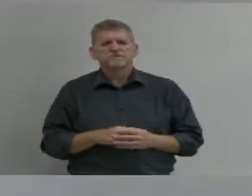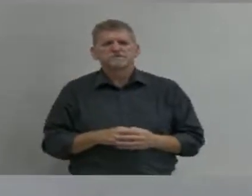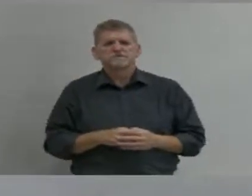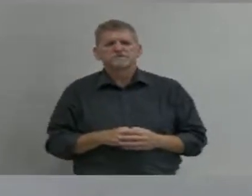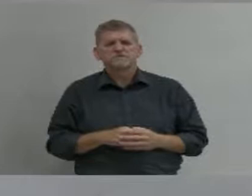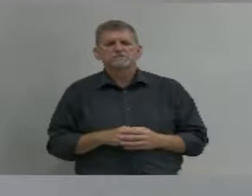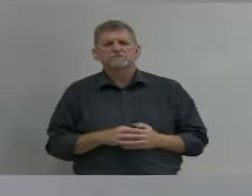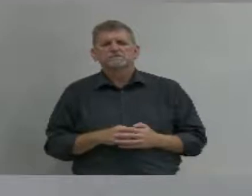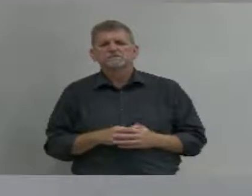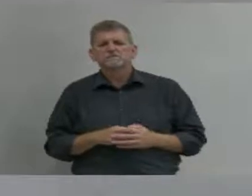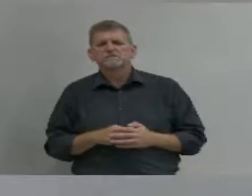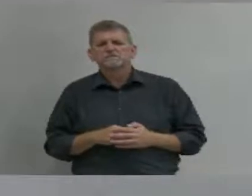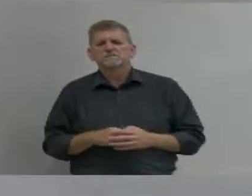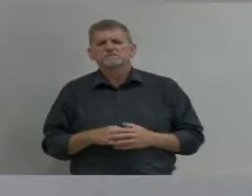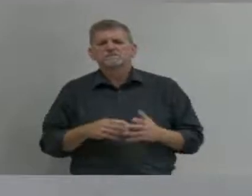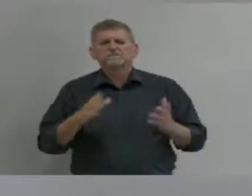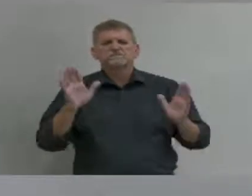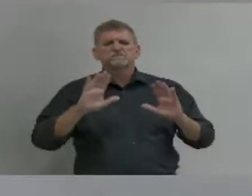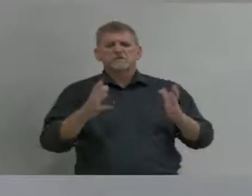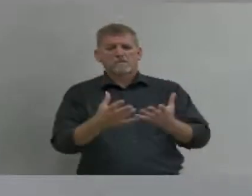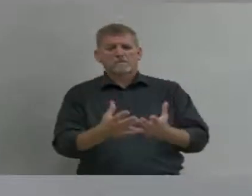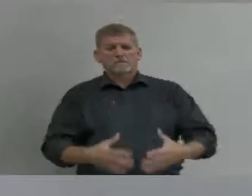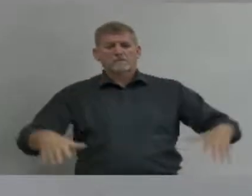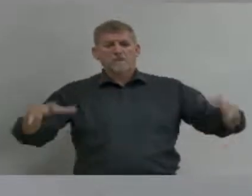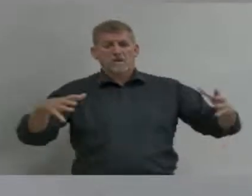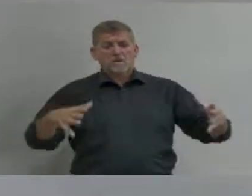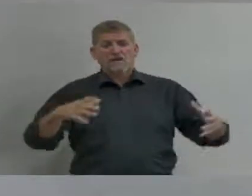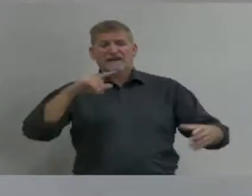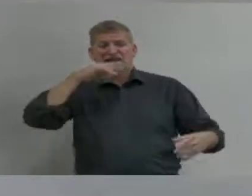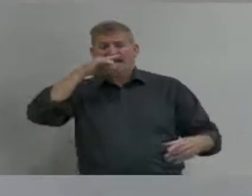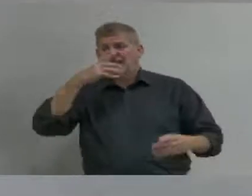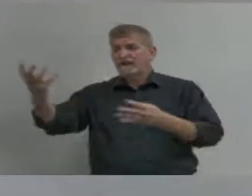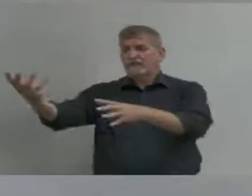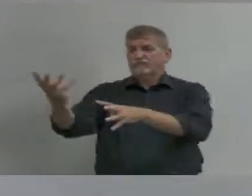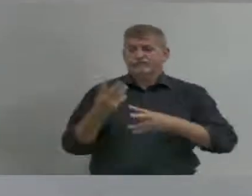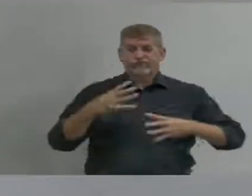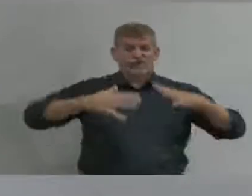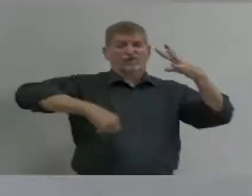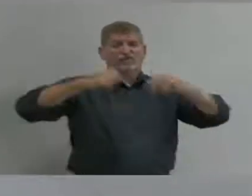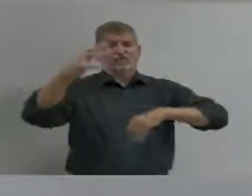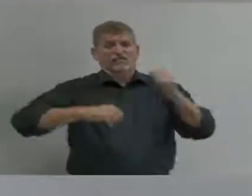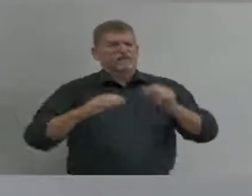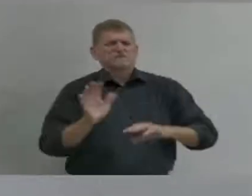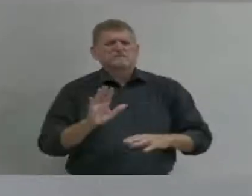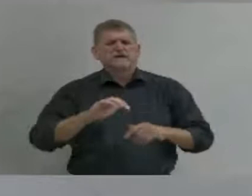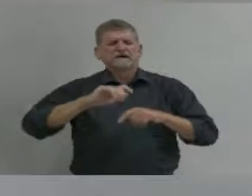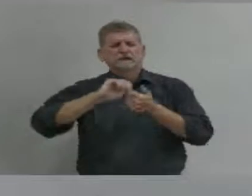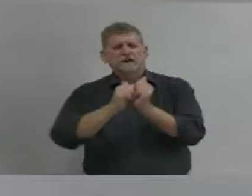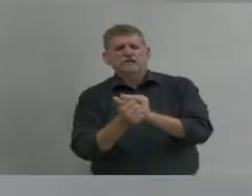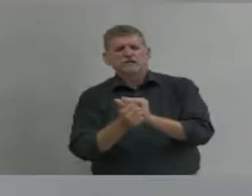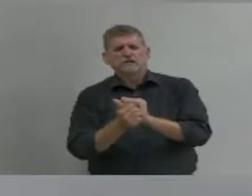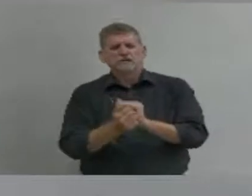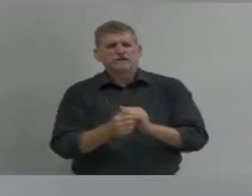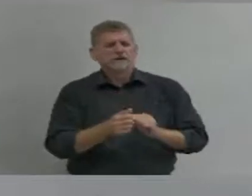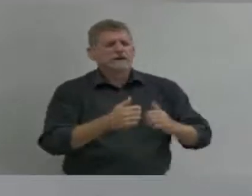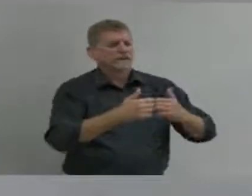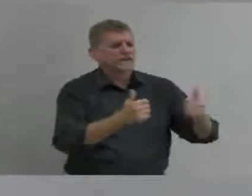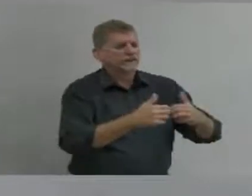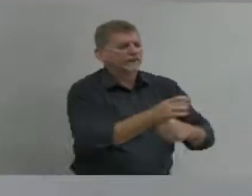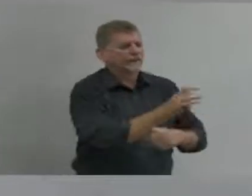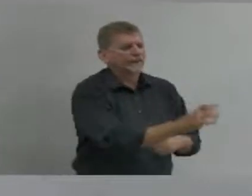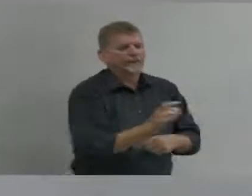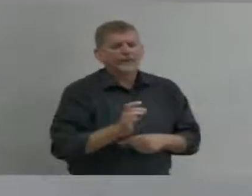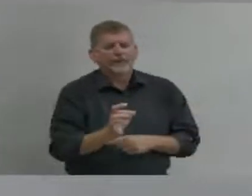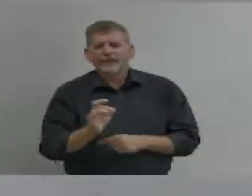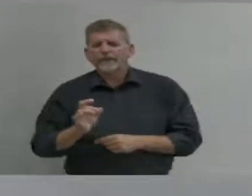candy out on the porch where you're having kids reaching into it over and over again, but distributing things, you know, individually, one